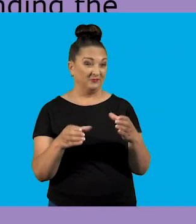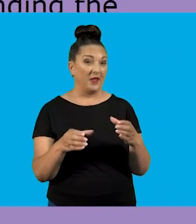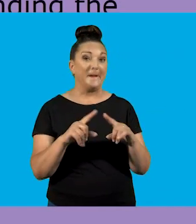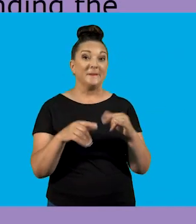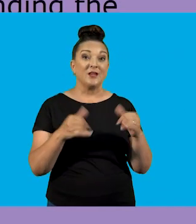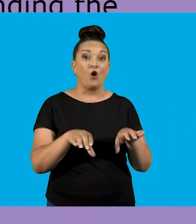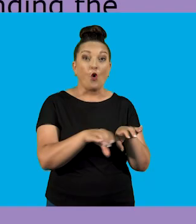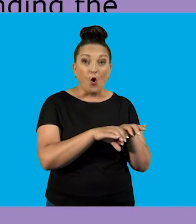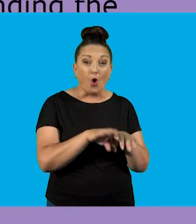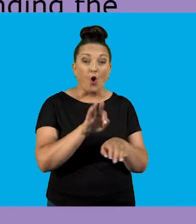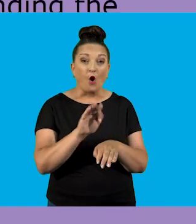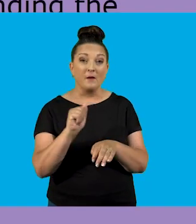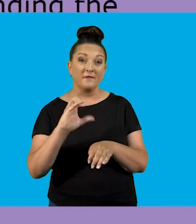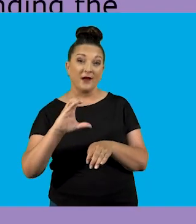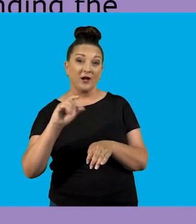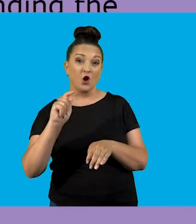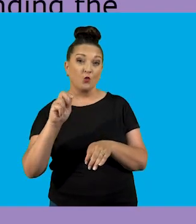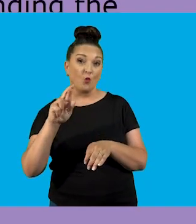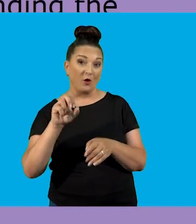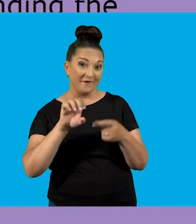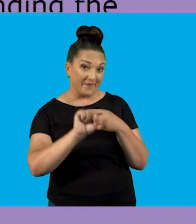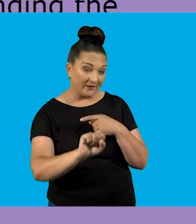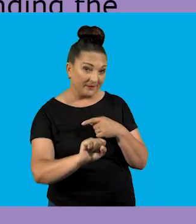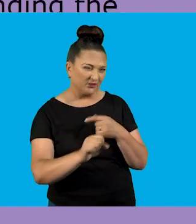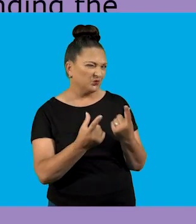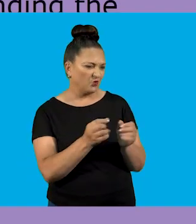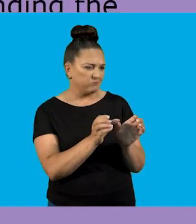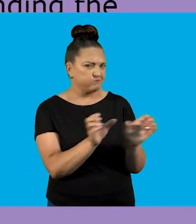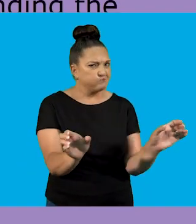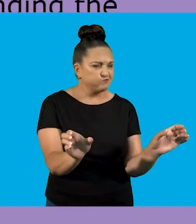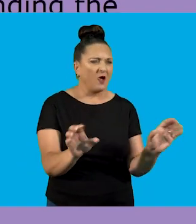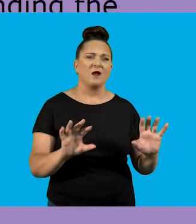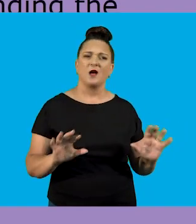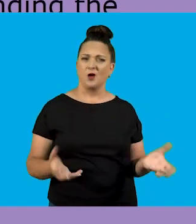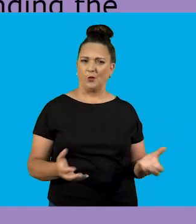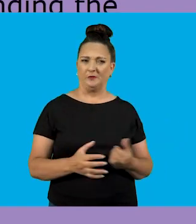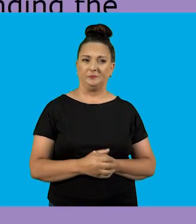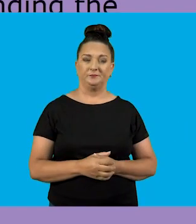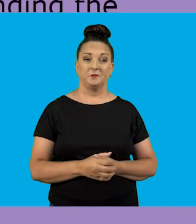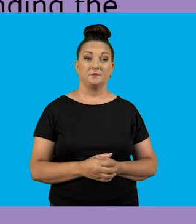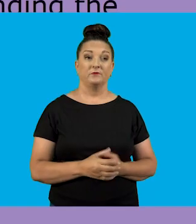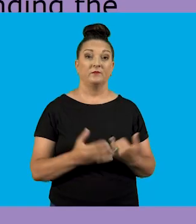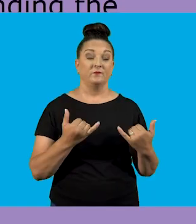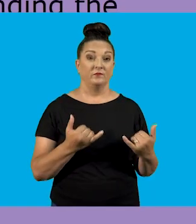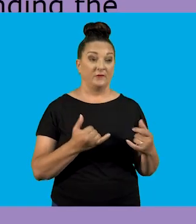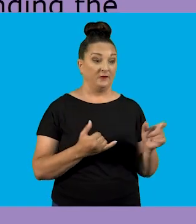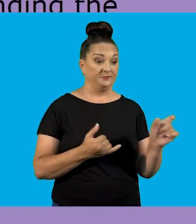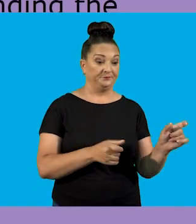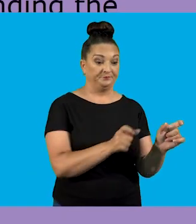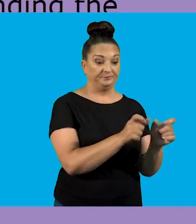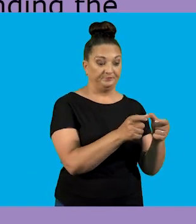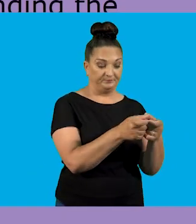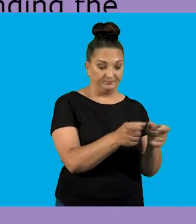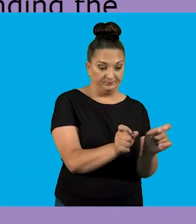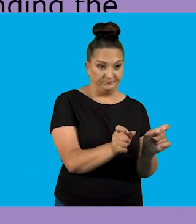common factor. So how are we going to group these into two terms? So remember, we have this expanded version where